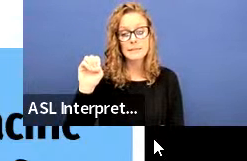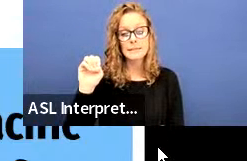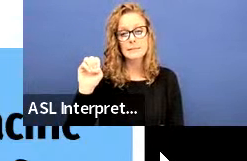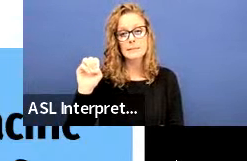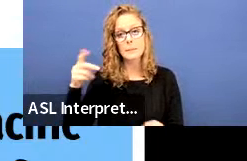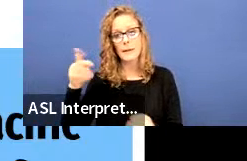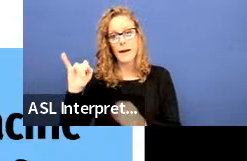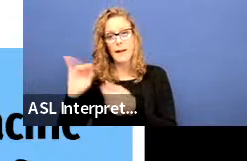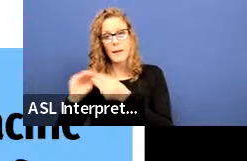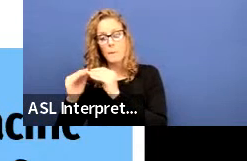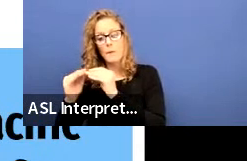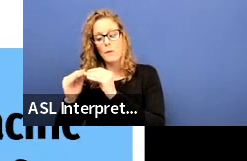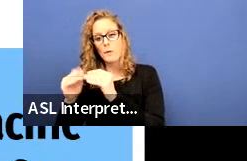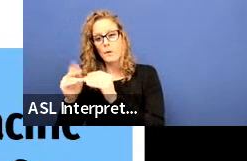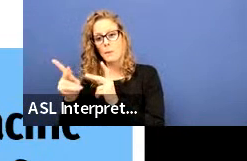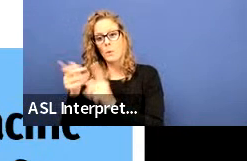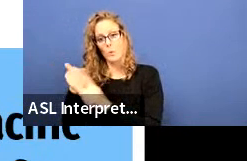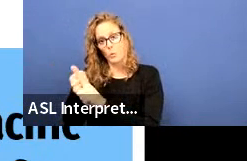compared to